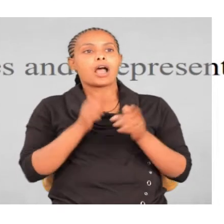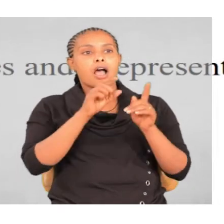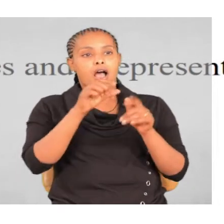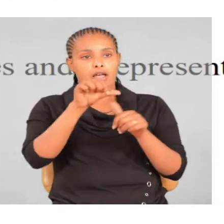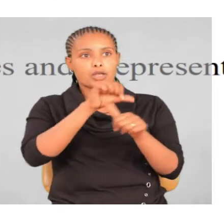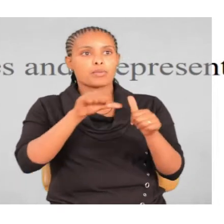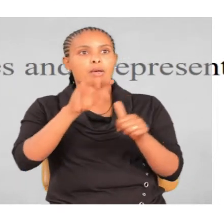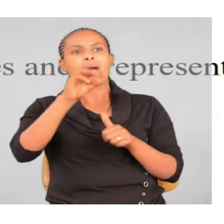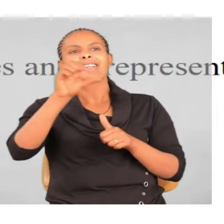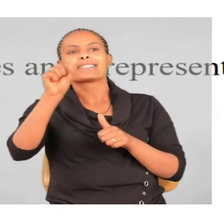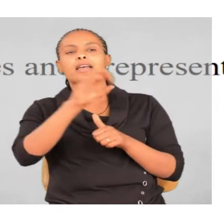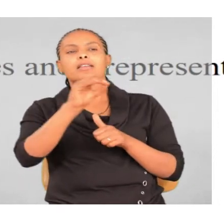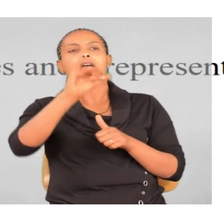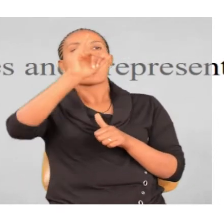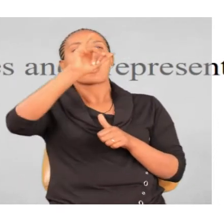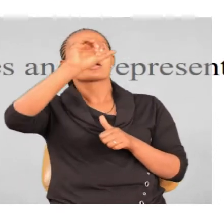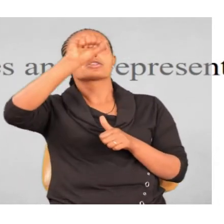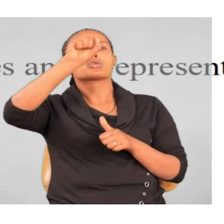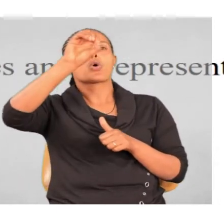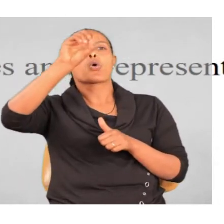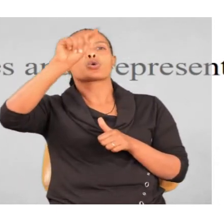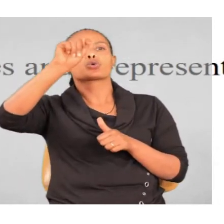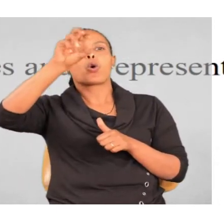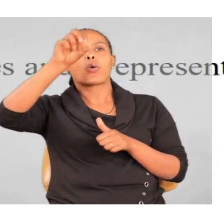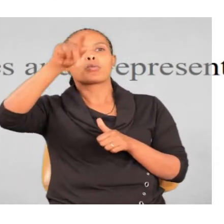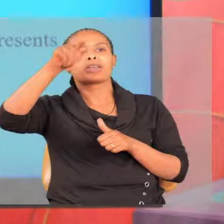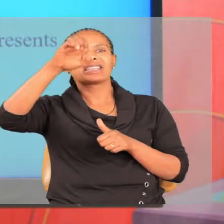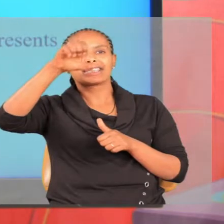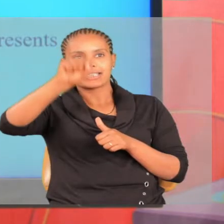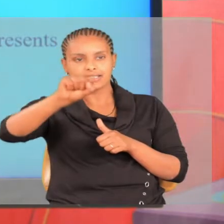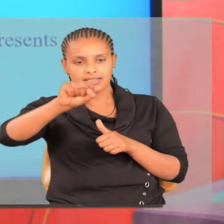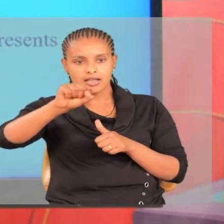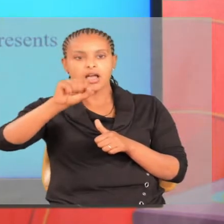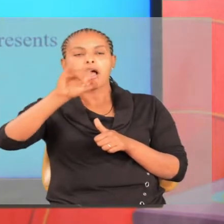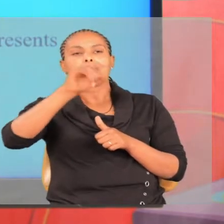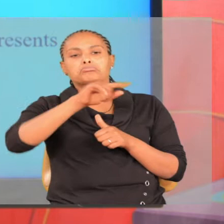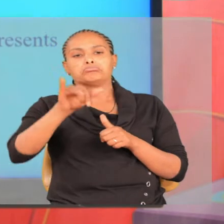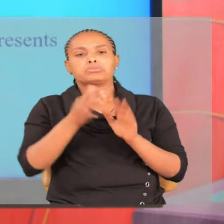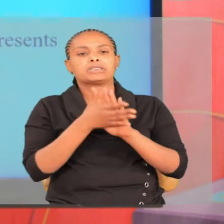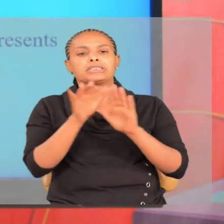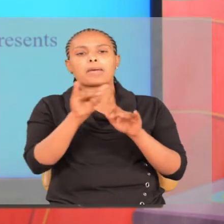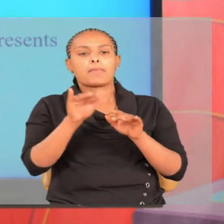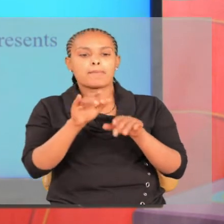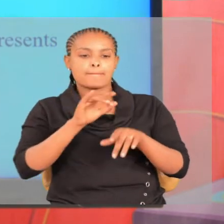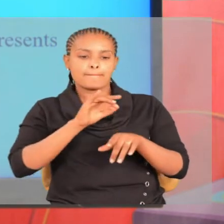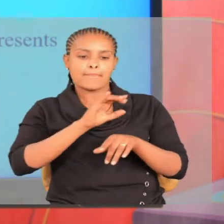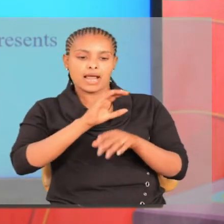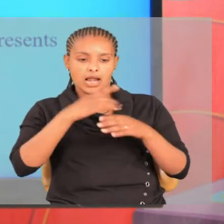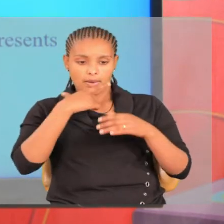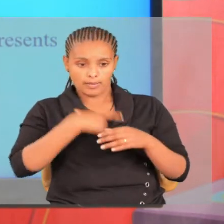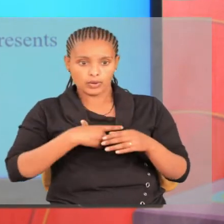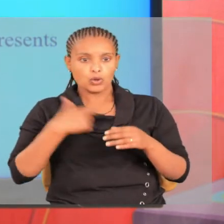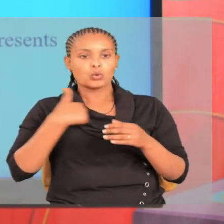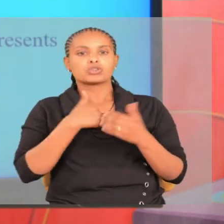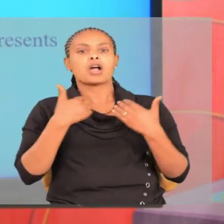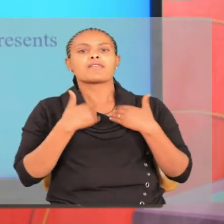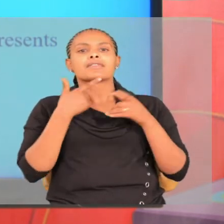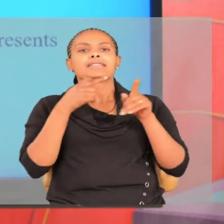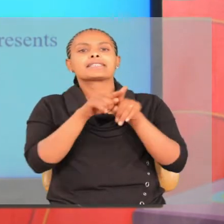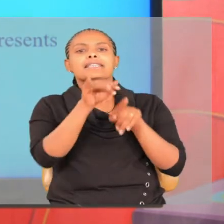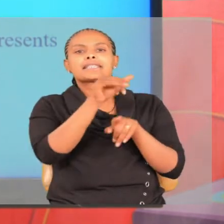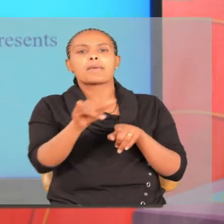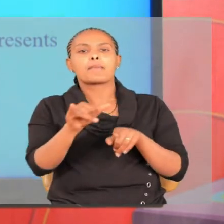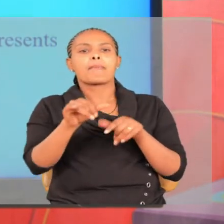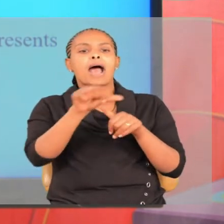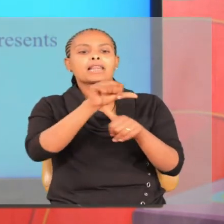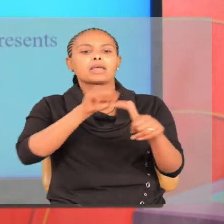Atomic mass and isotopes. Isotopes are atoms of the same element which have the same